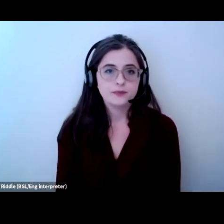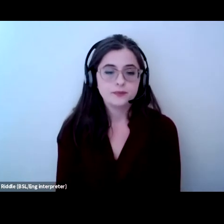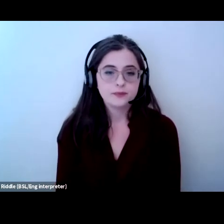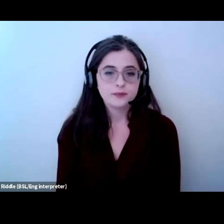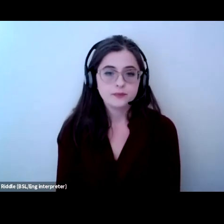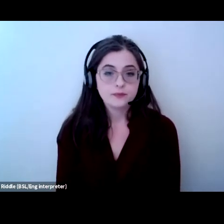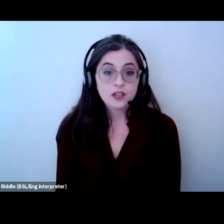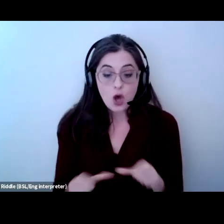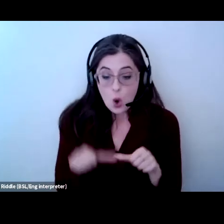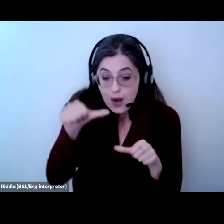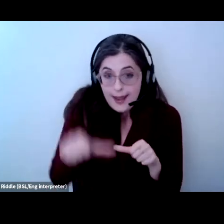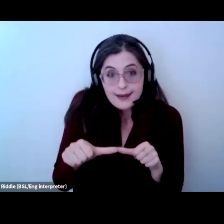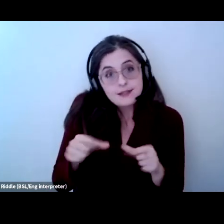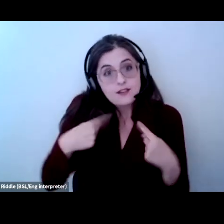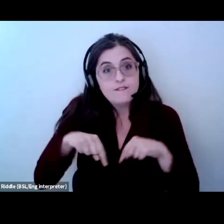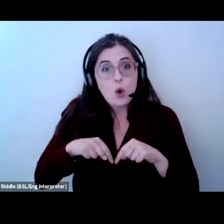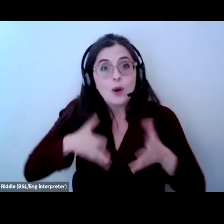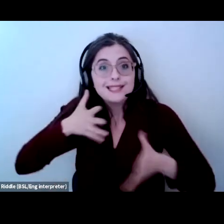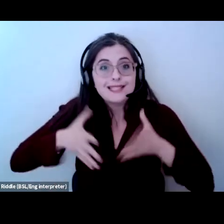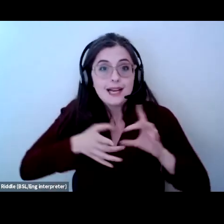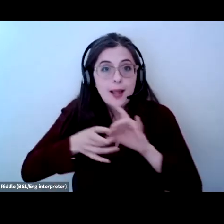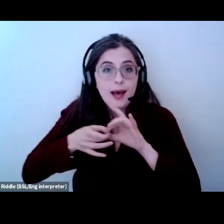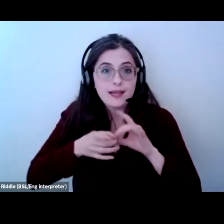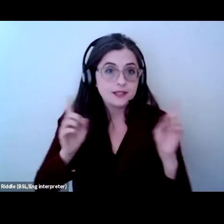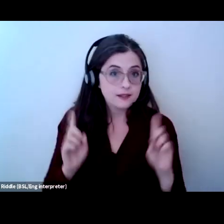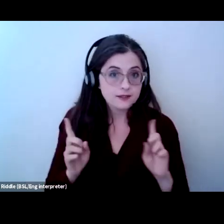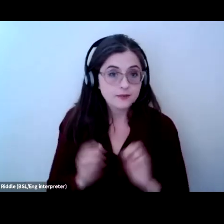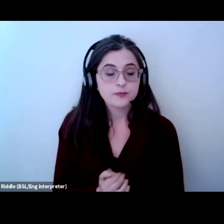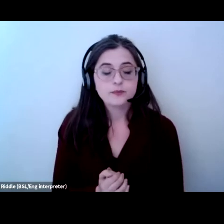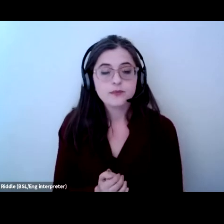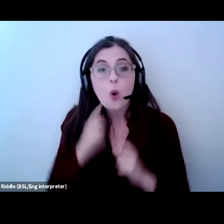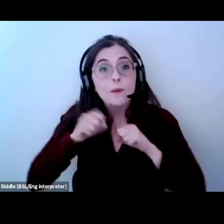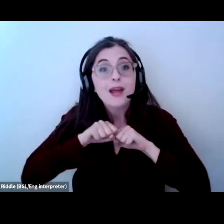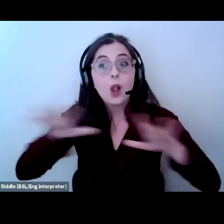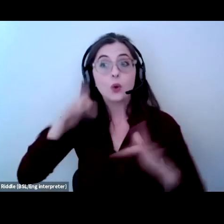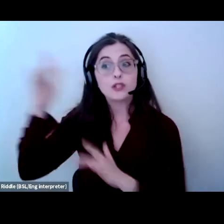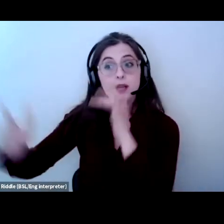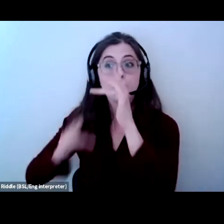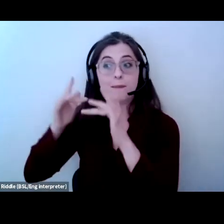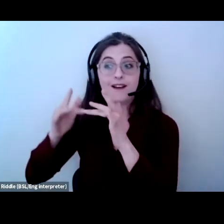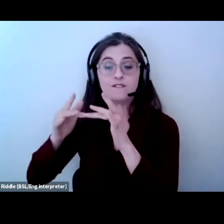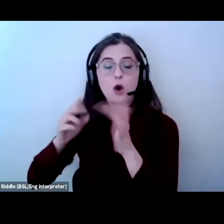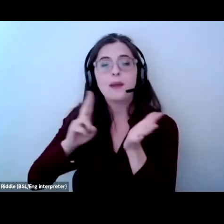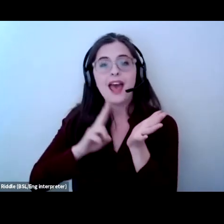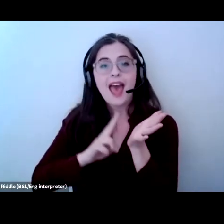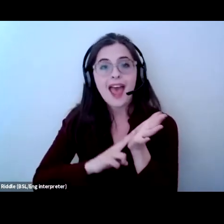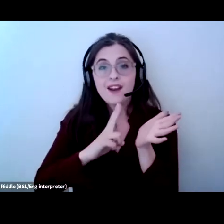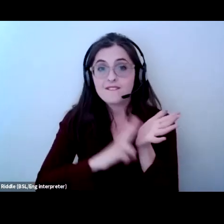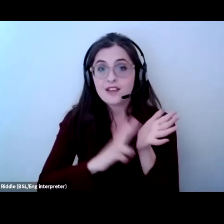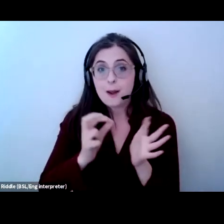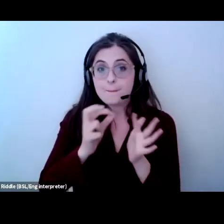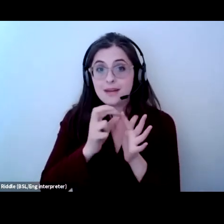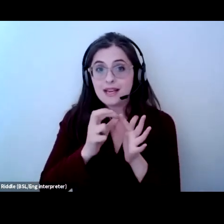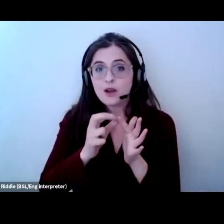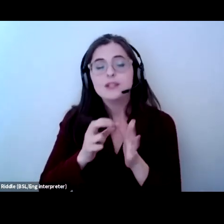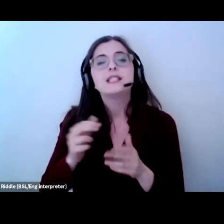So what next for Signalise? We will be launching the platform in its MVP phase, so minimal